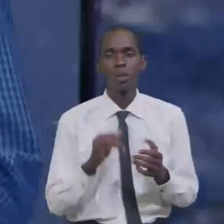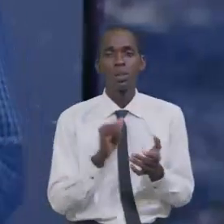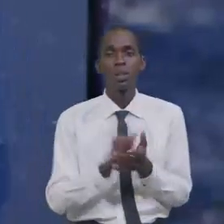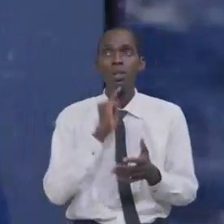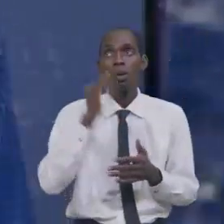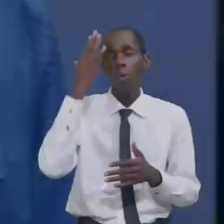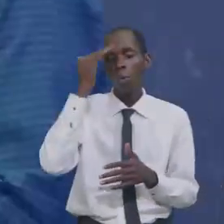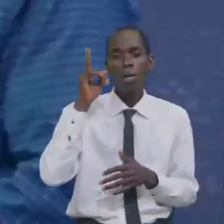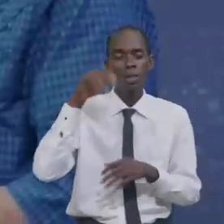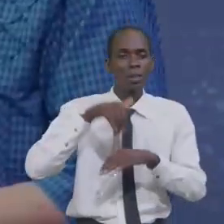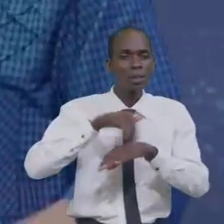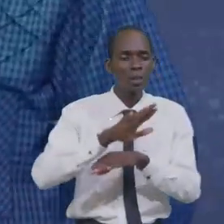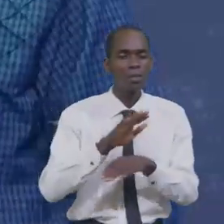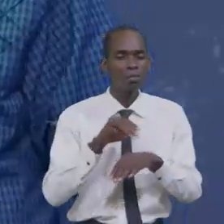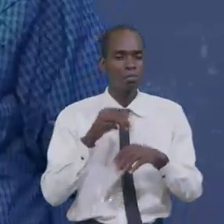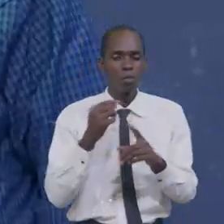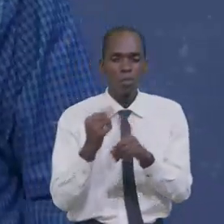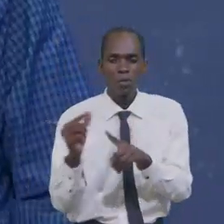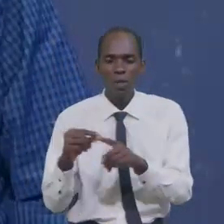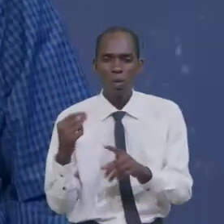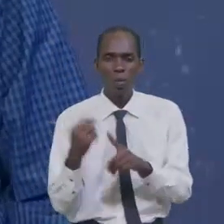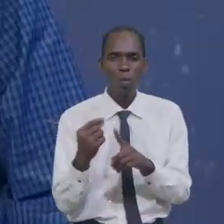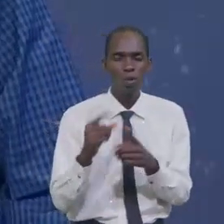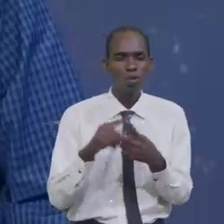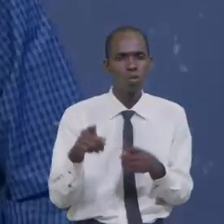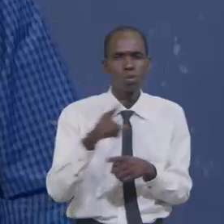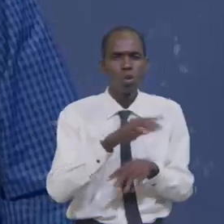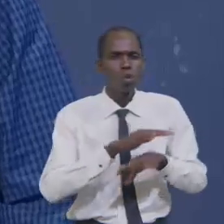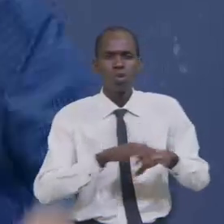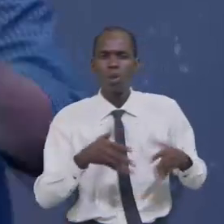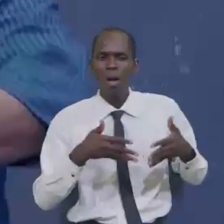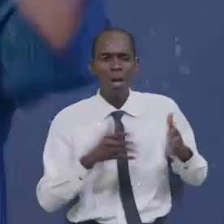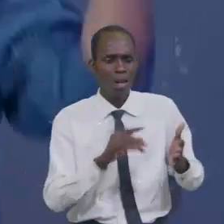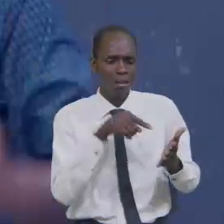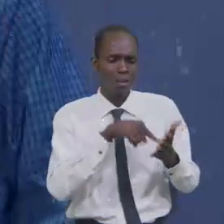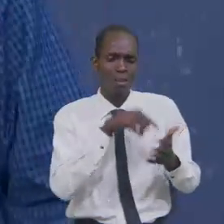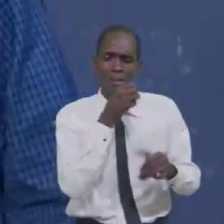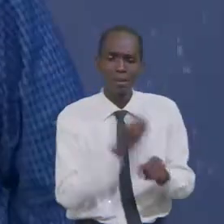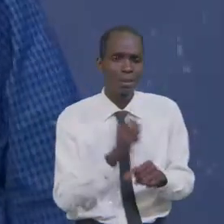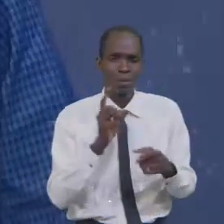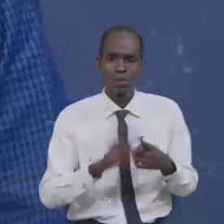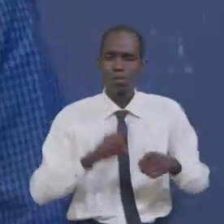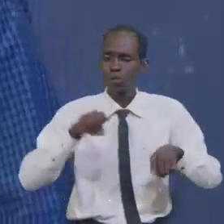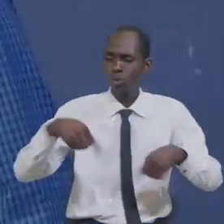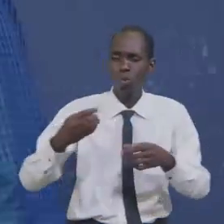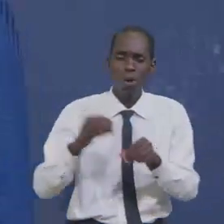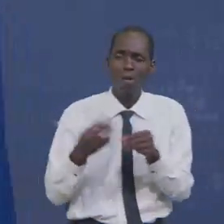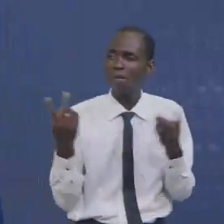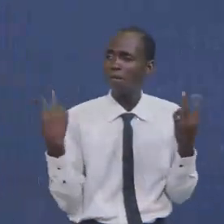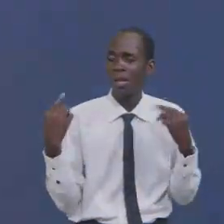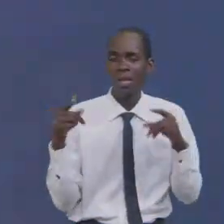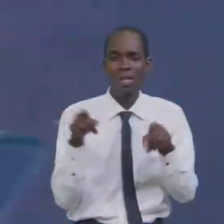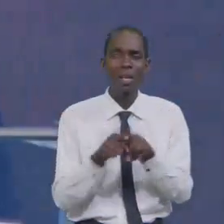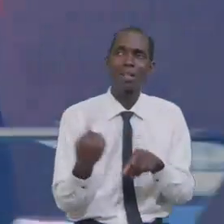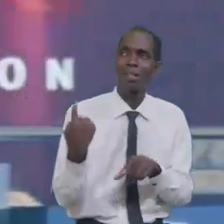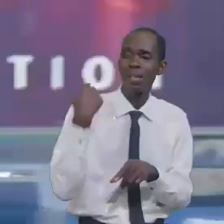up to you saying, don't allow this year to go again like last year went.